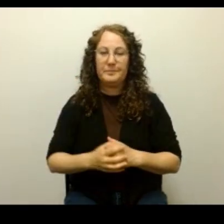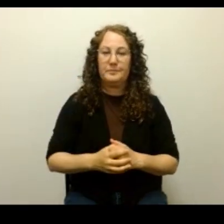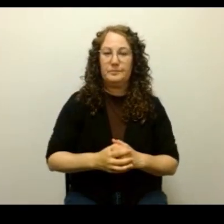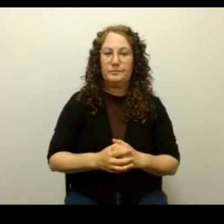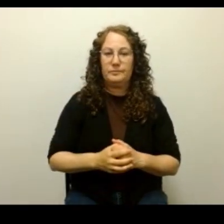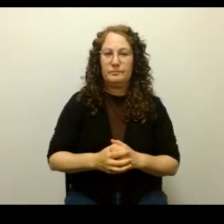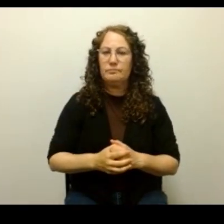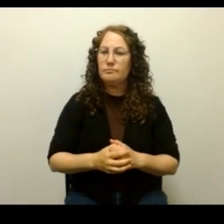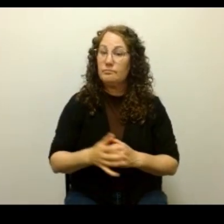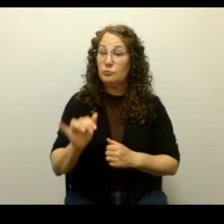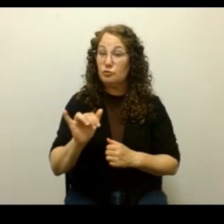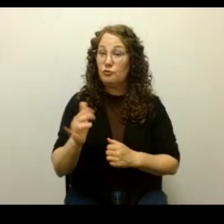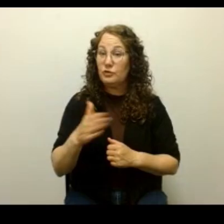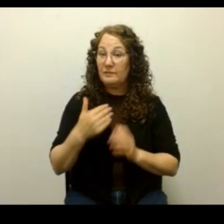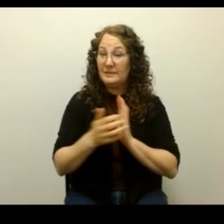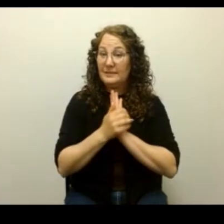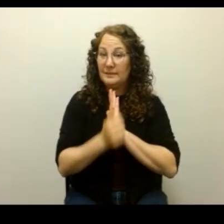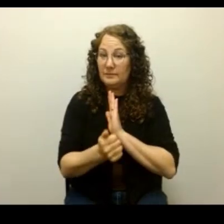skills part.